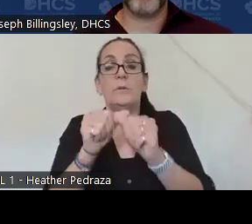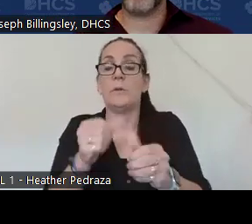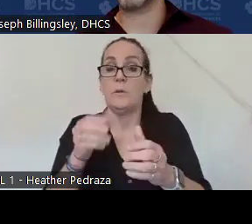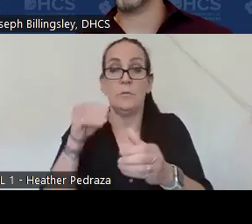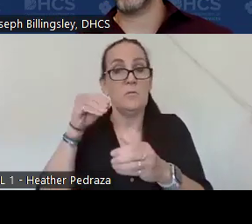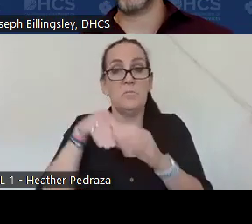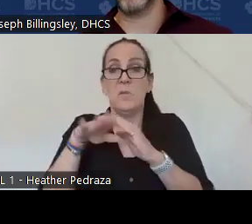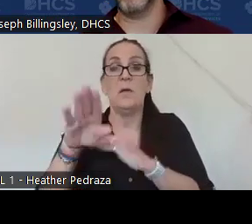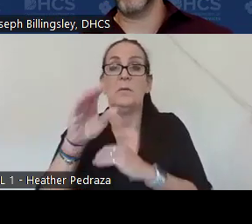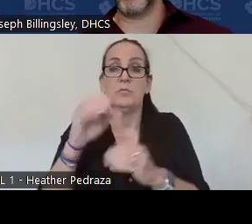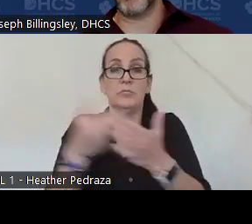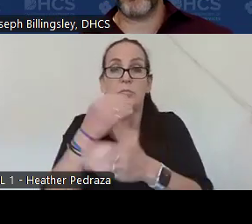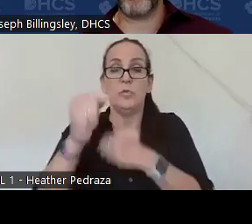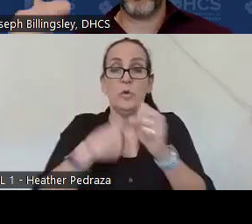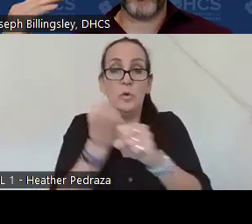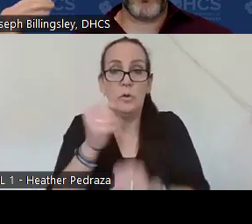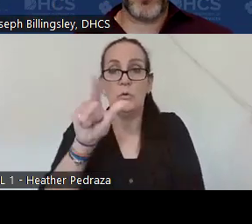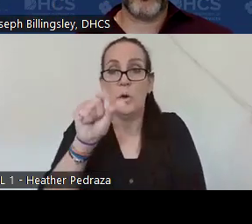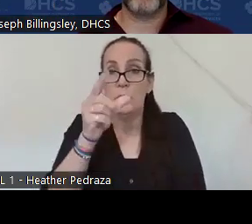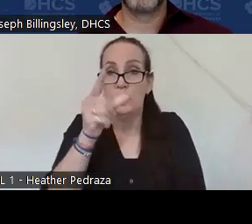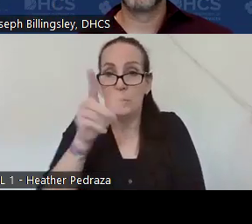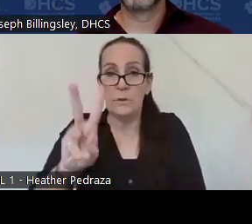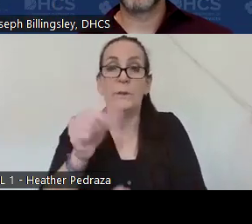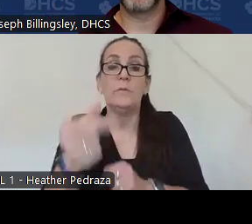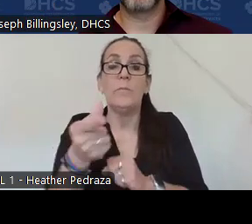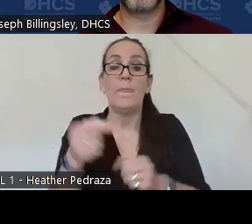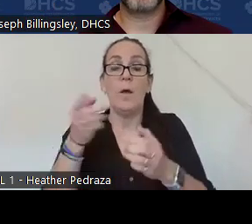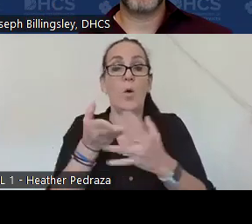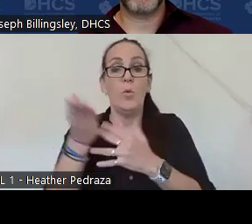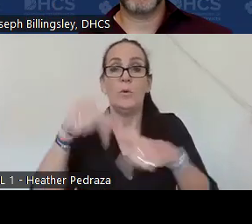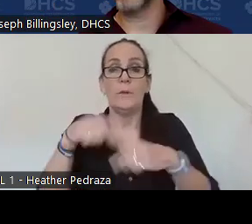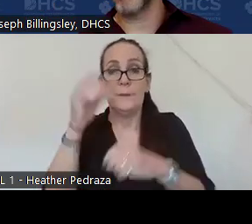we go through this process, through concept paper development and